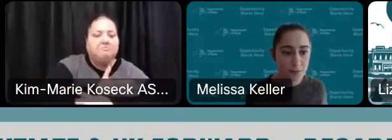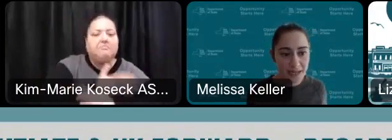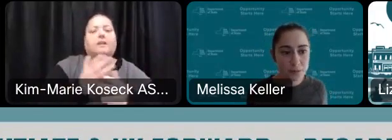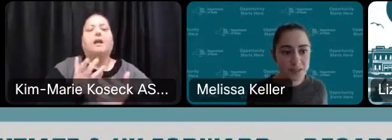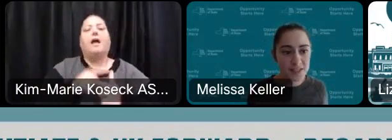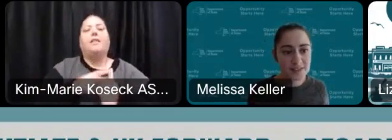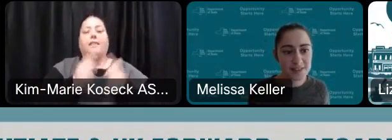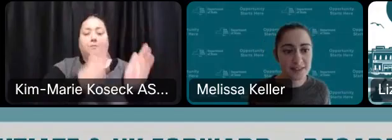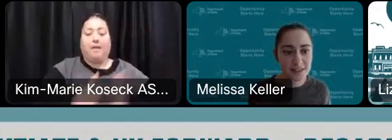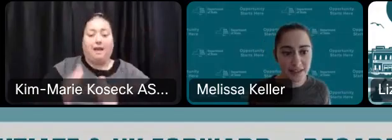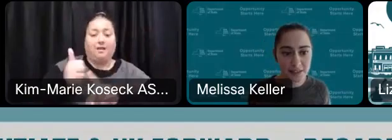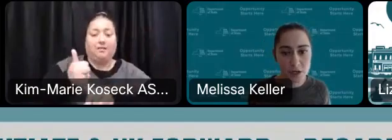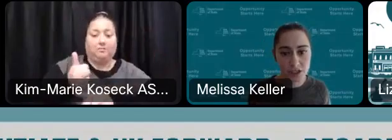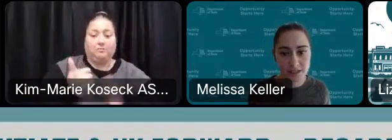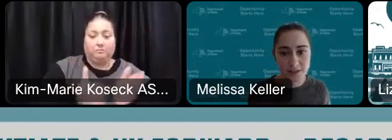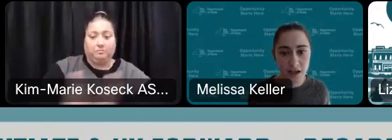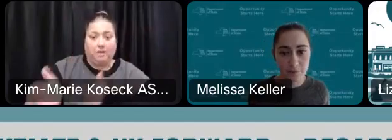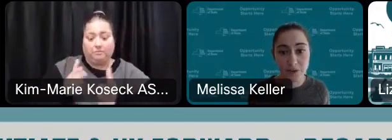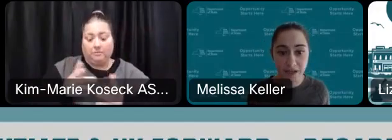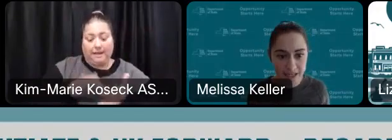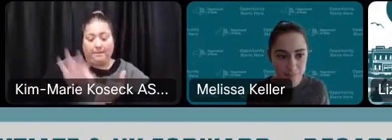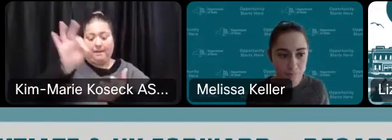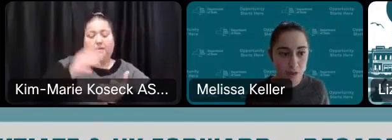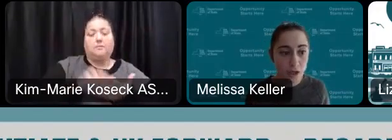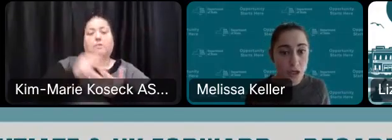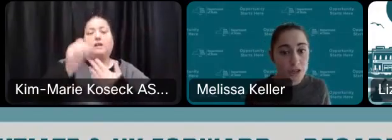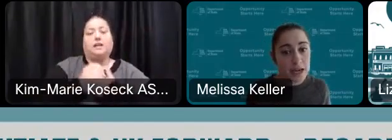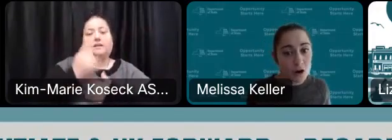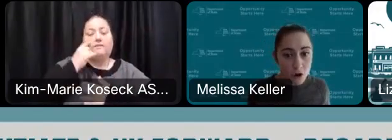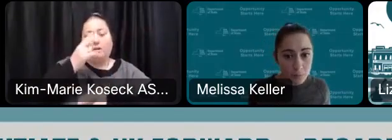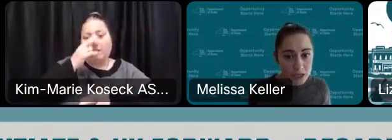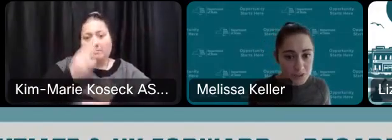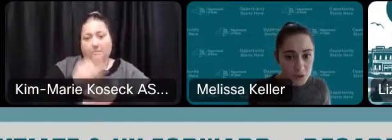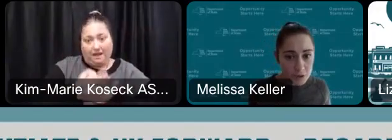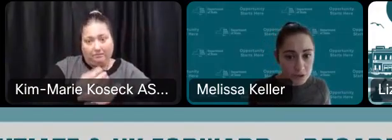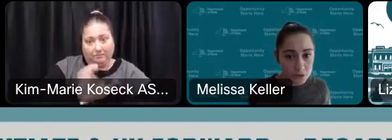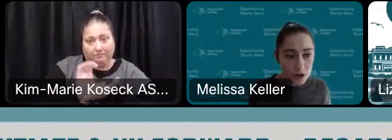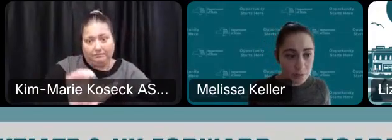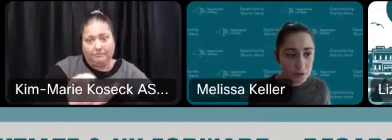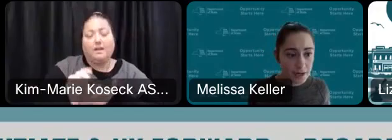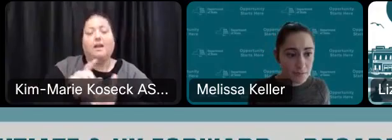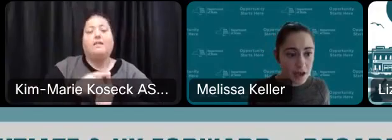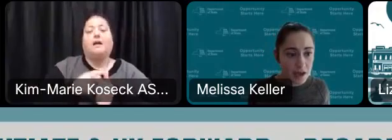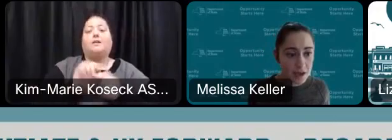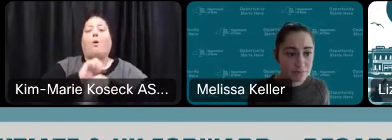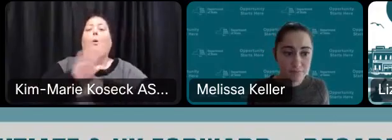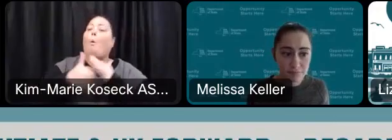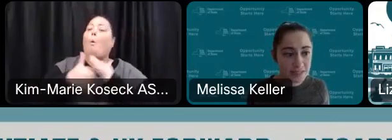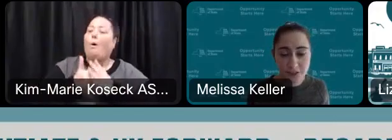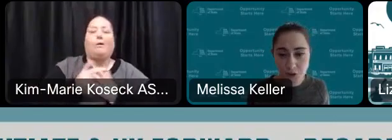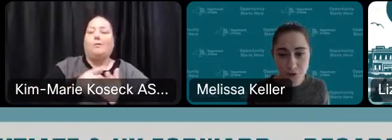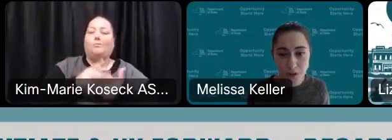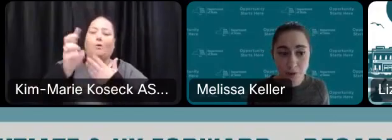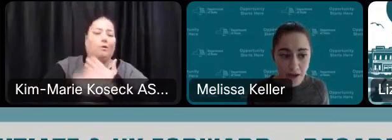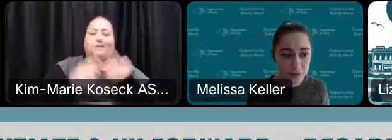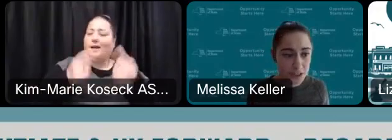the planning process, the state selects the projects for funding. So not all projects going through our program need